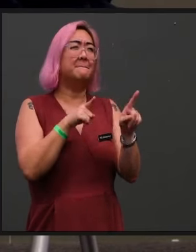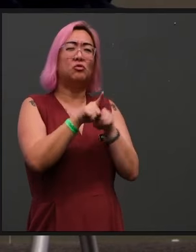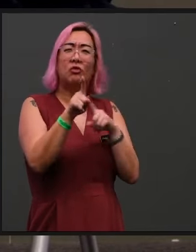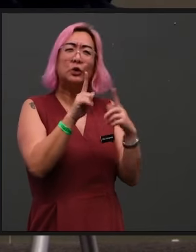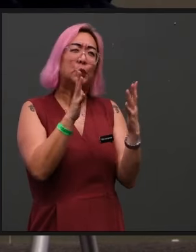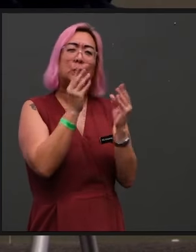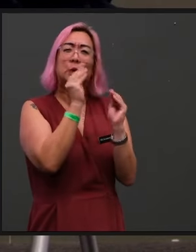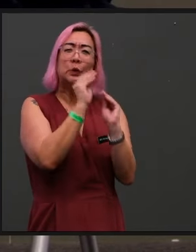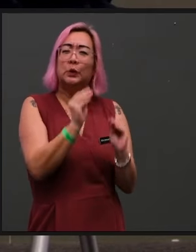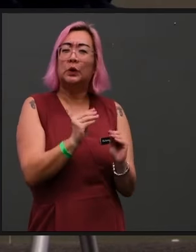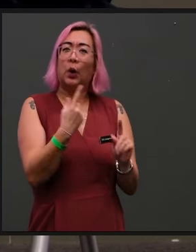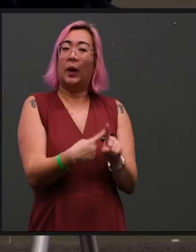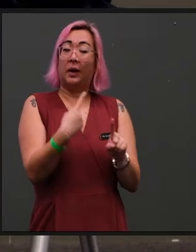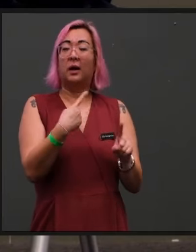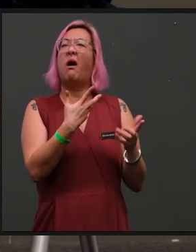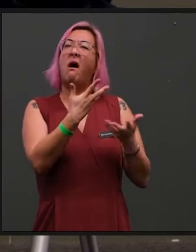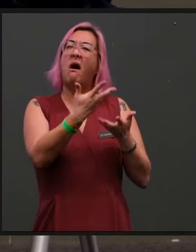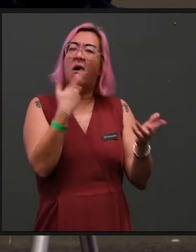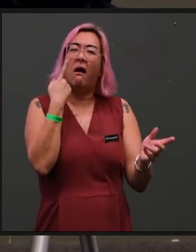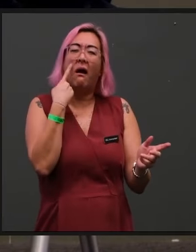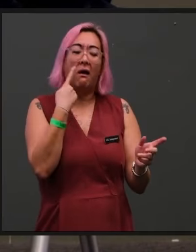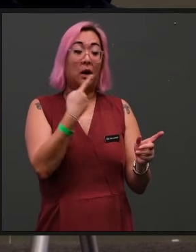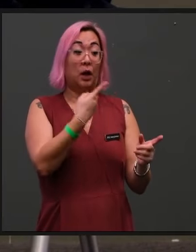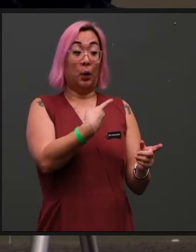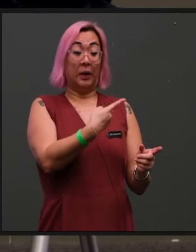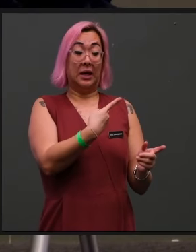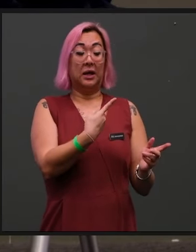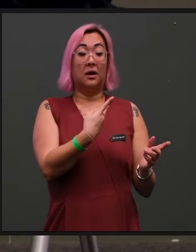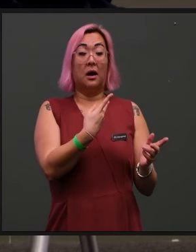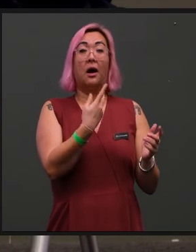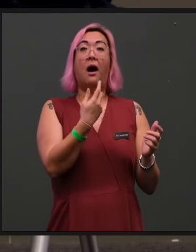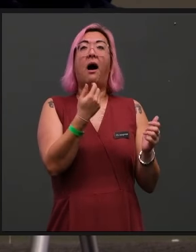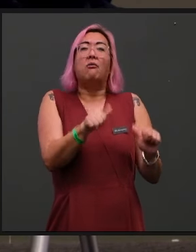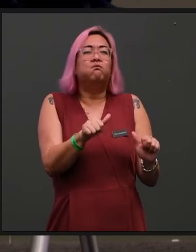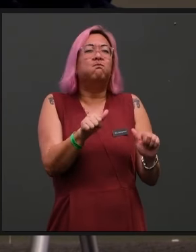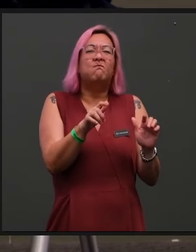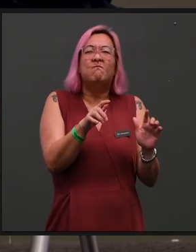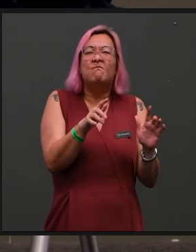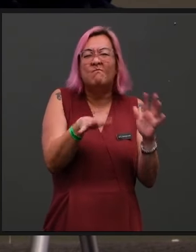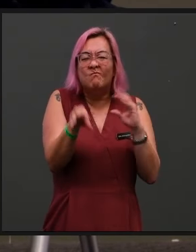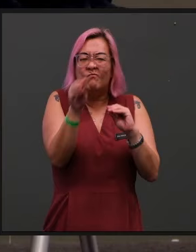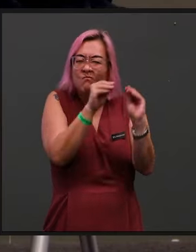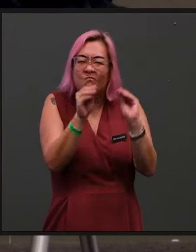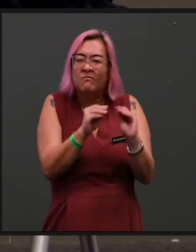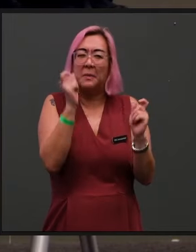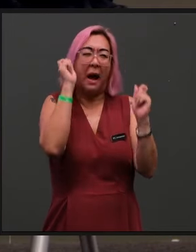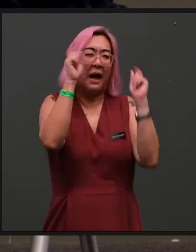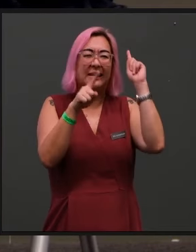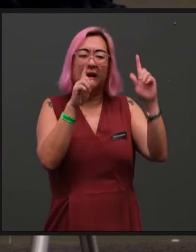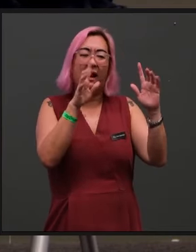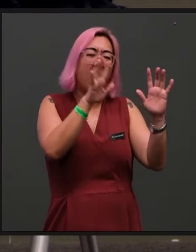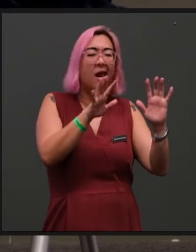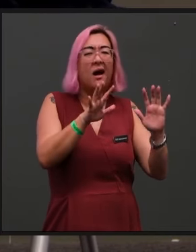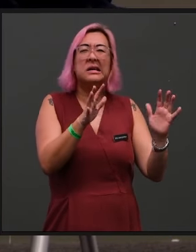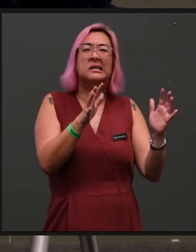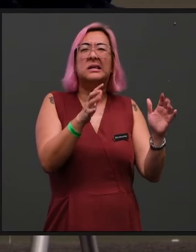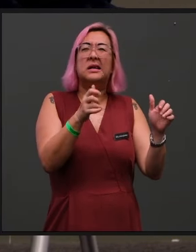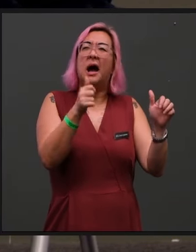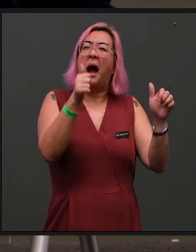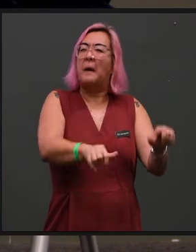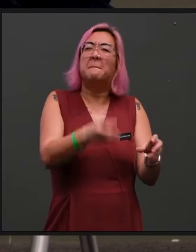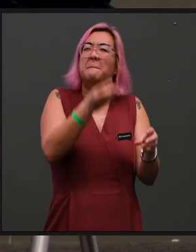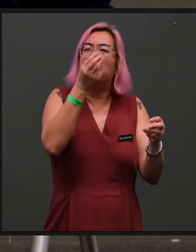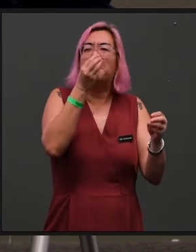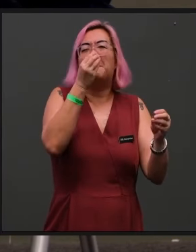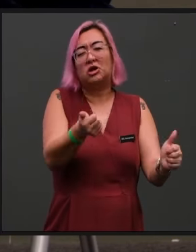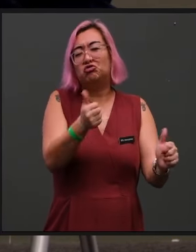bit, and we did ultimately mess around with some ideas, but nothing really came of it. And then